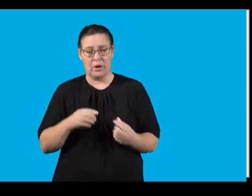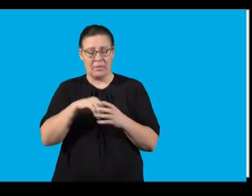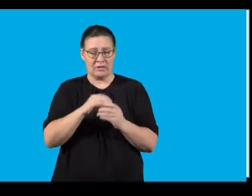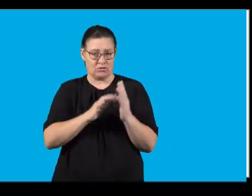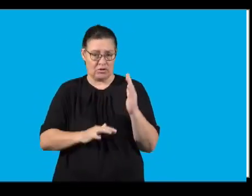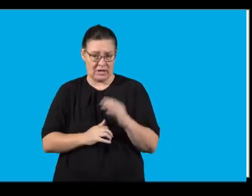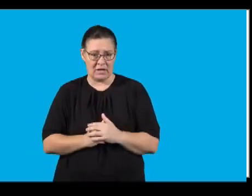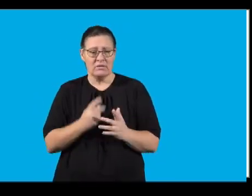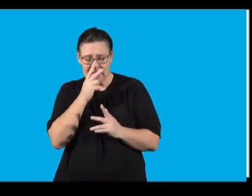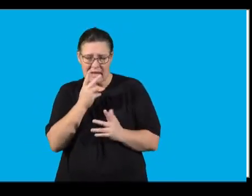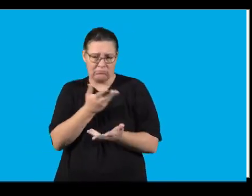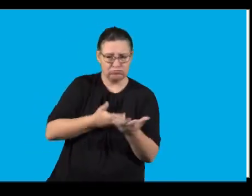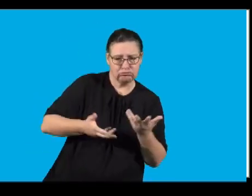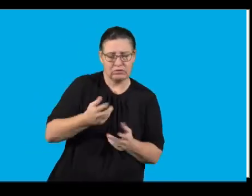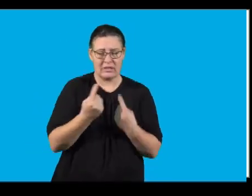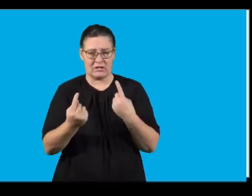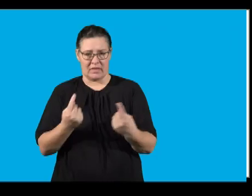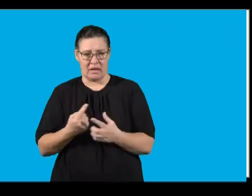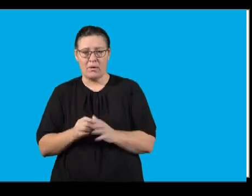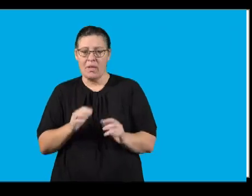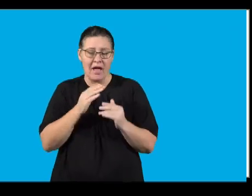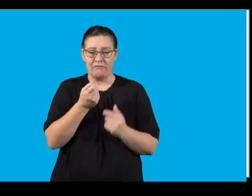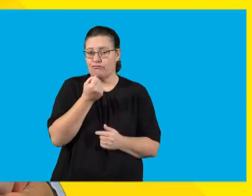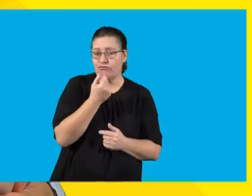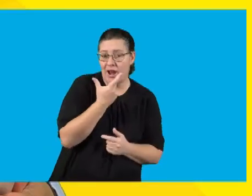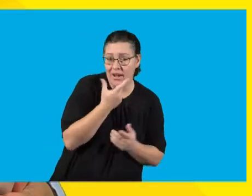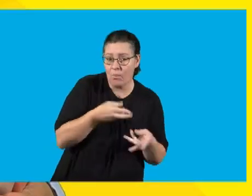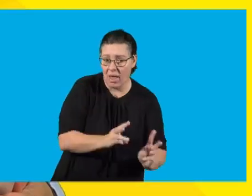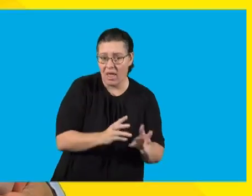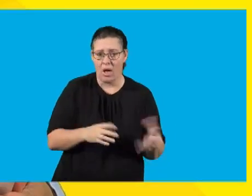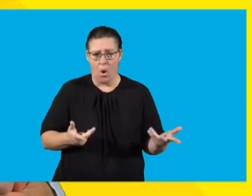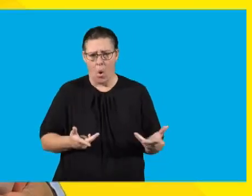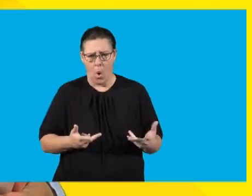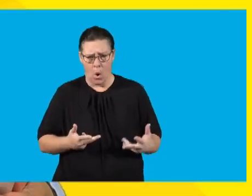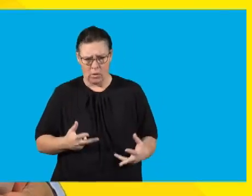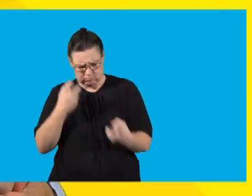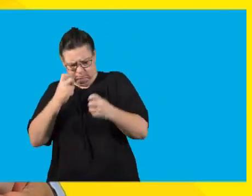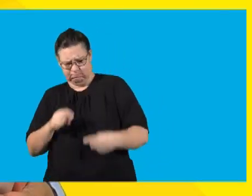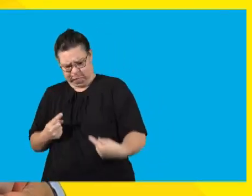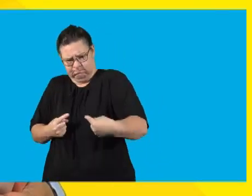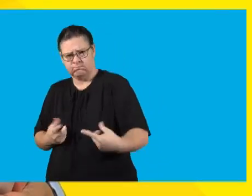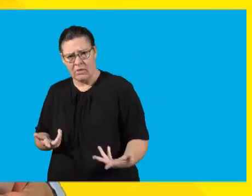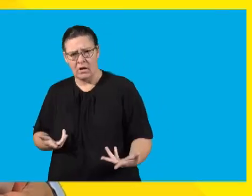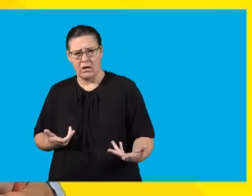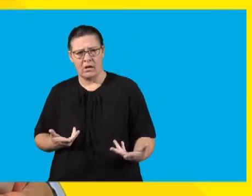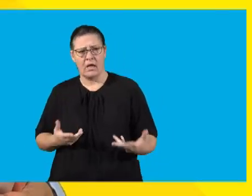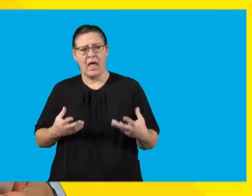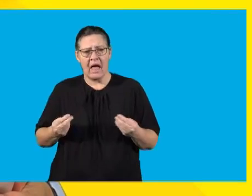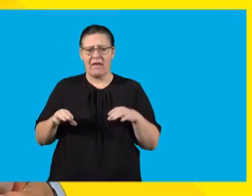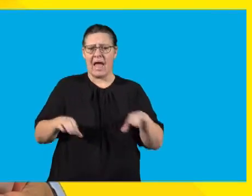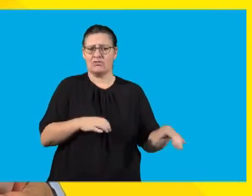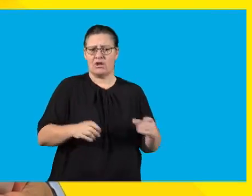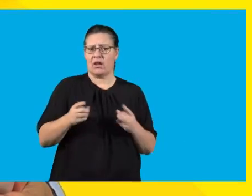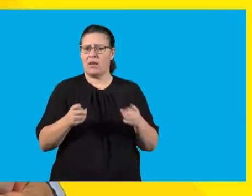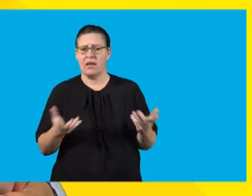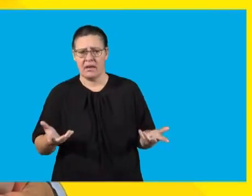story. So we look very closely at how they interact. Do they interact in a friendly way? All right. Are they hostile? All right. Do we have